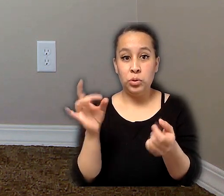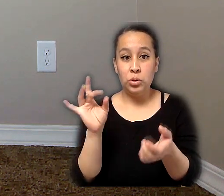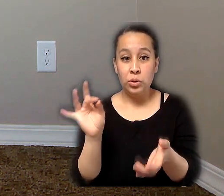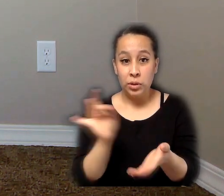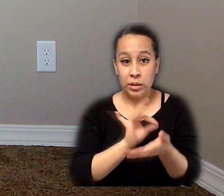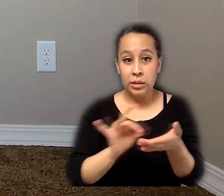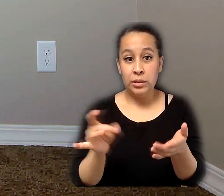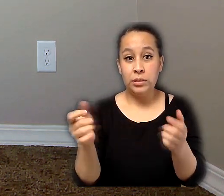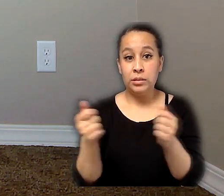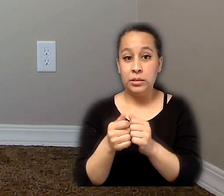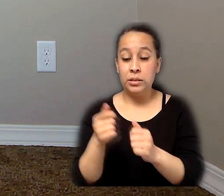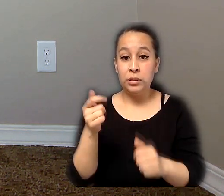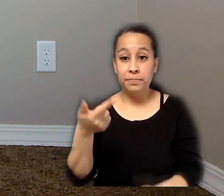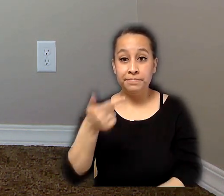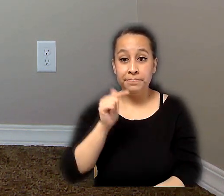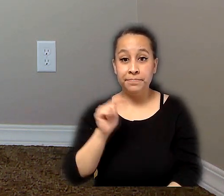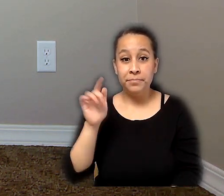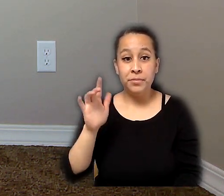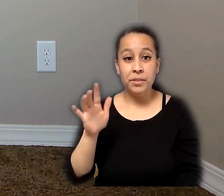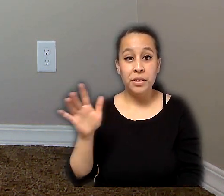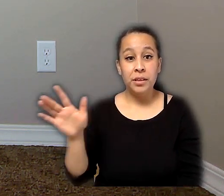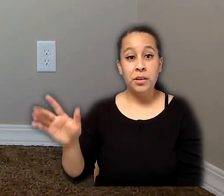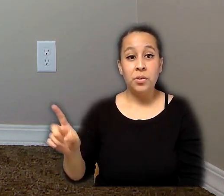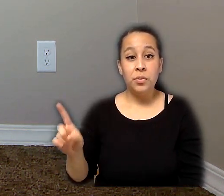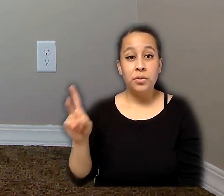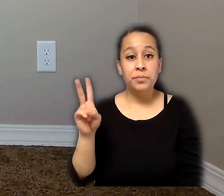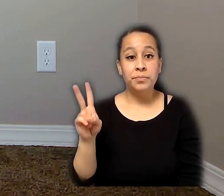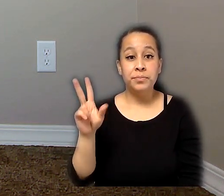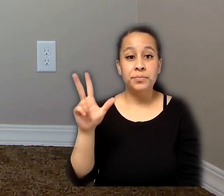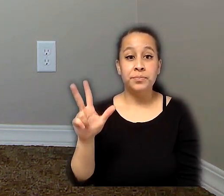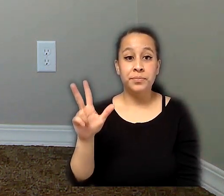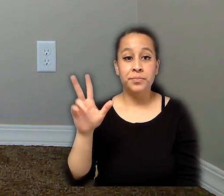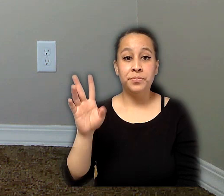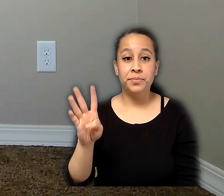I go first. 5, 6, I go.